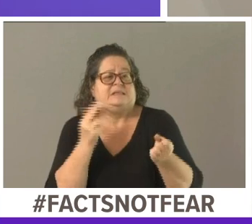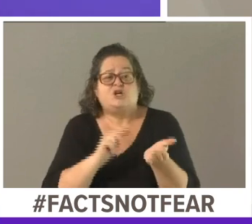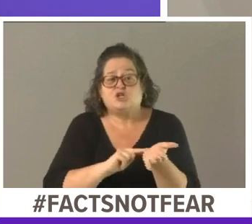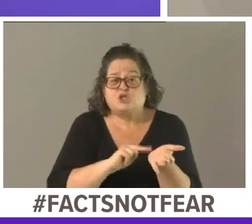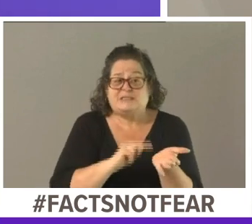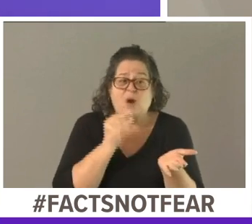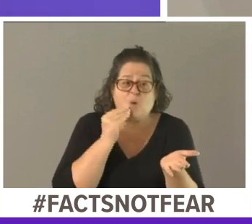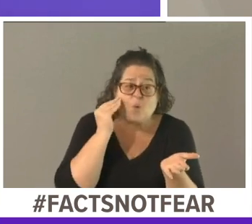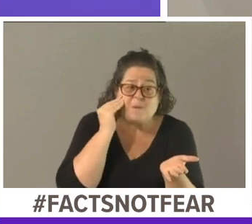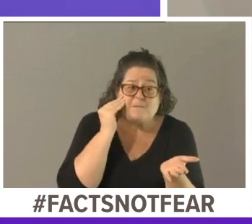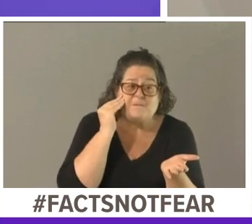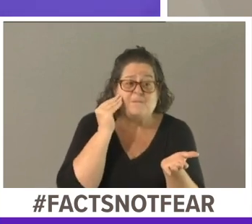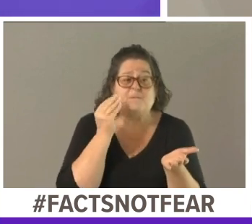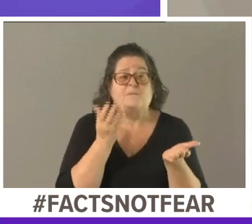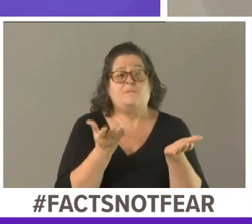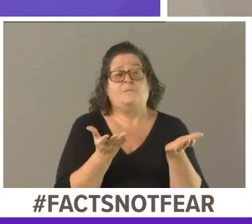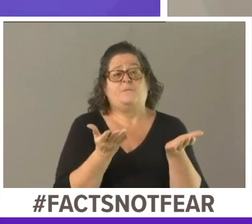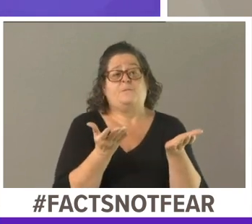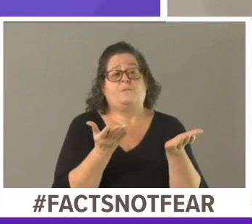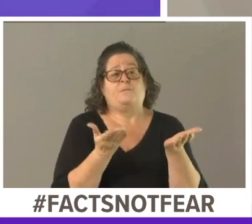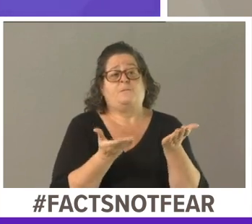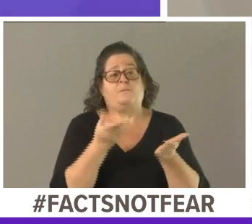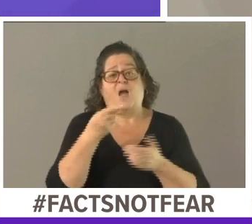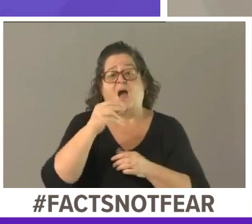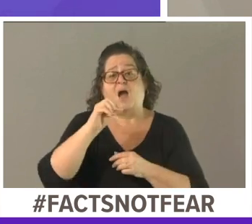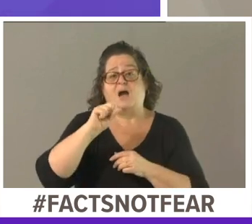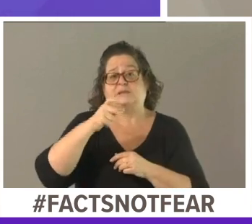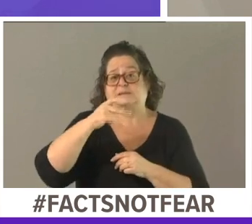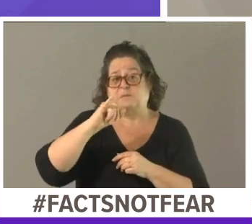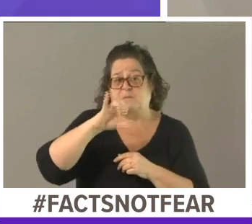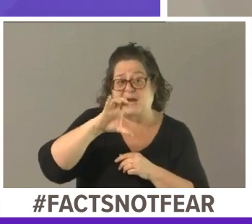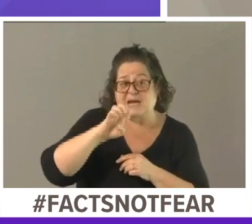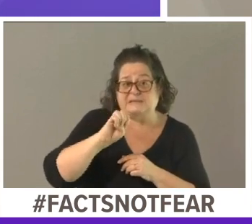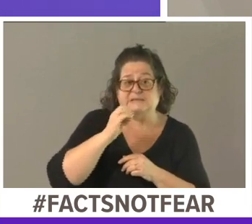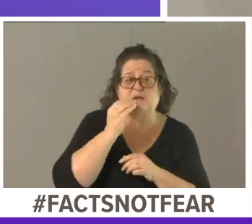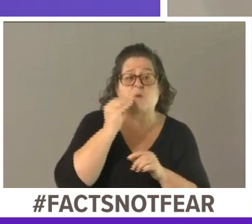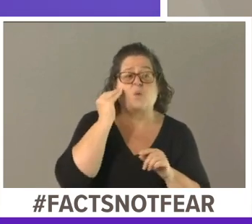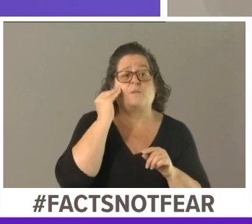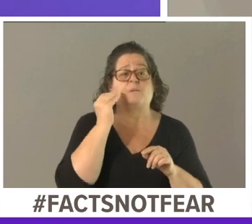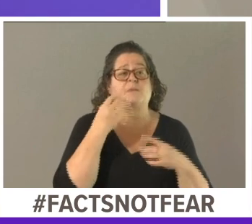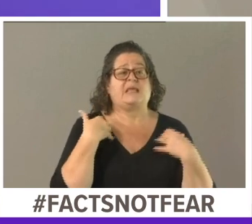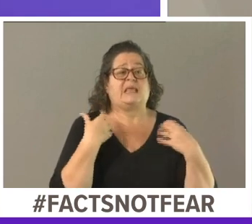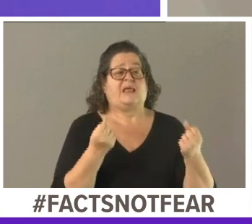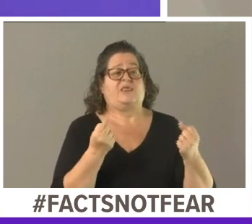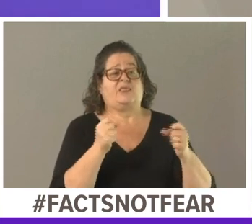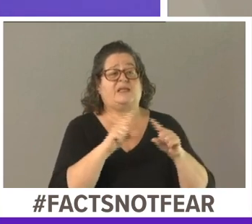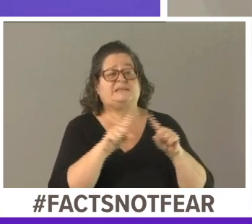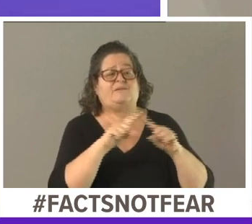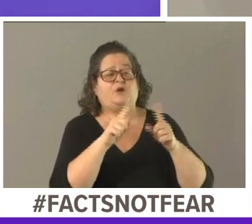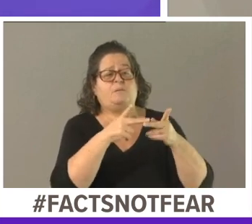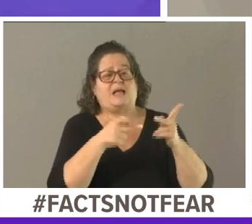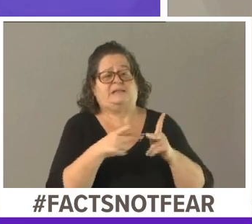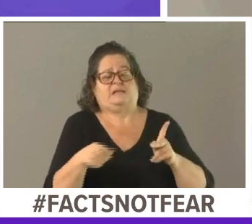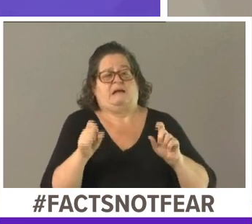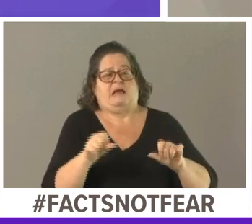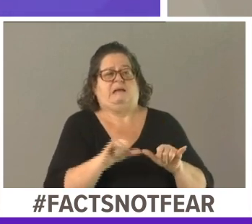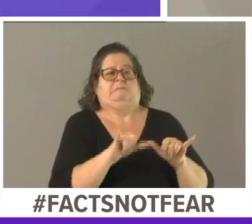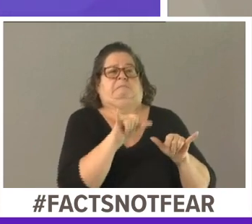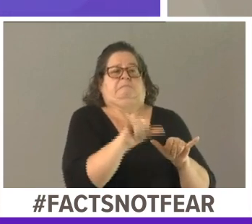so the executive order last week required those entities to report into our post-acute care capacity